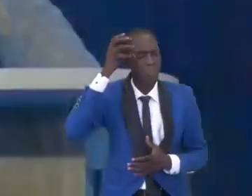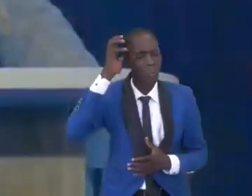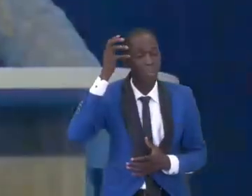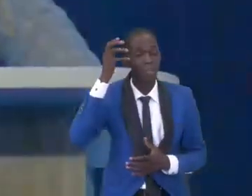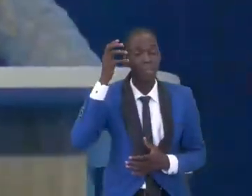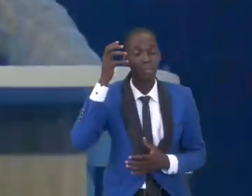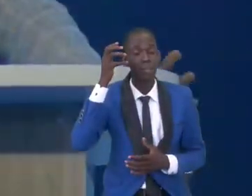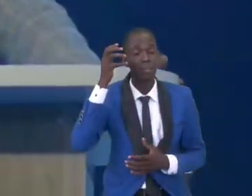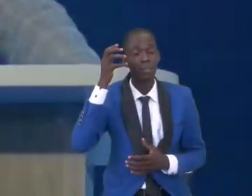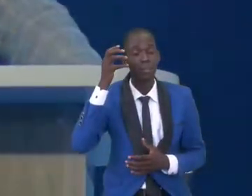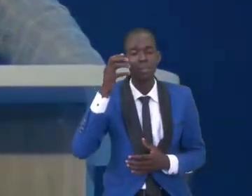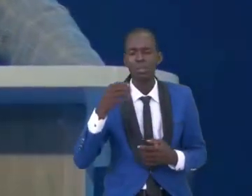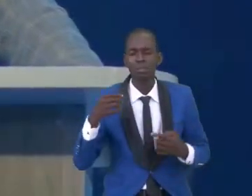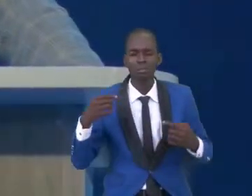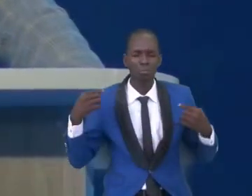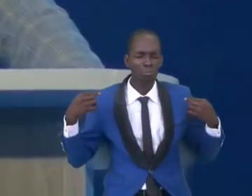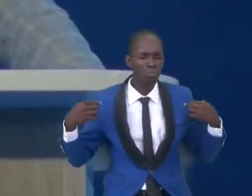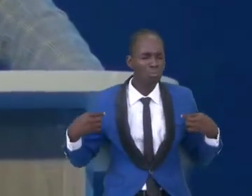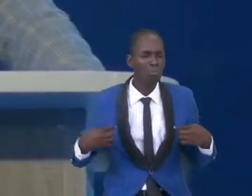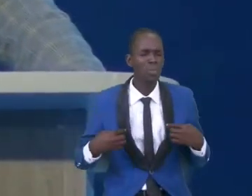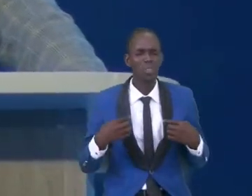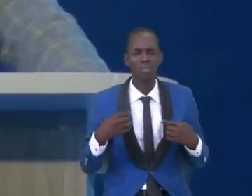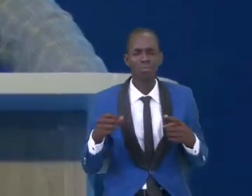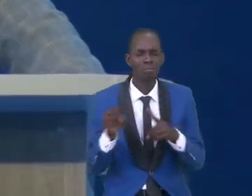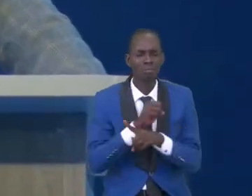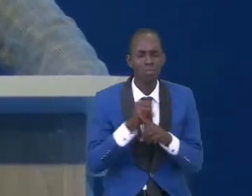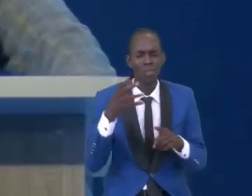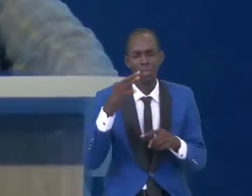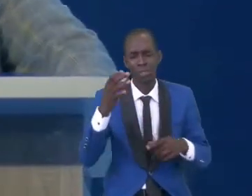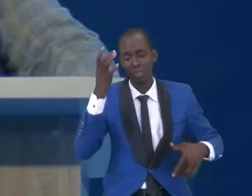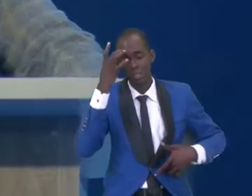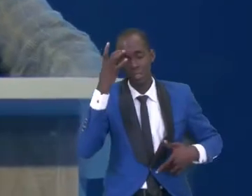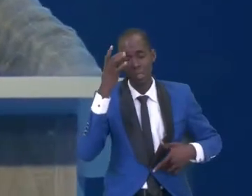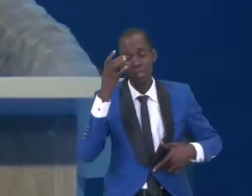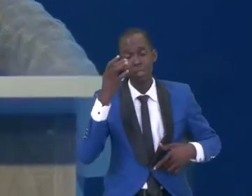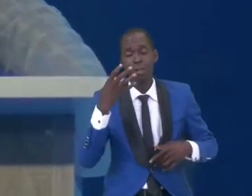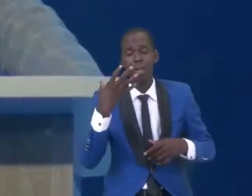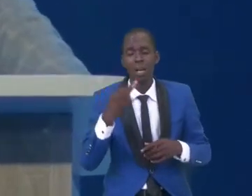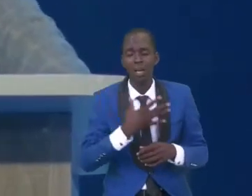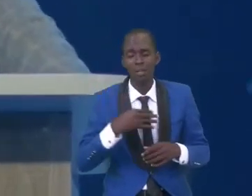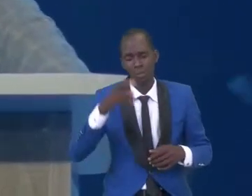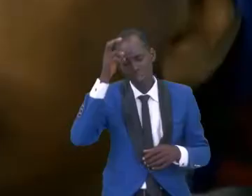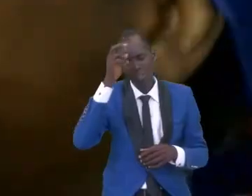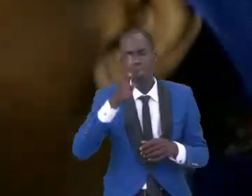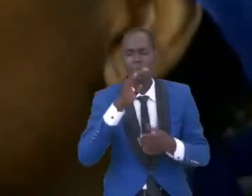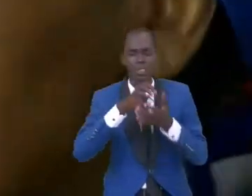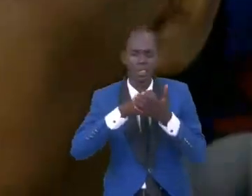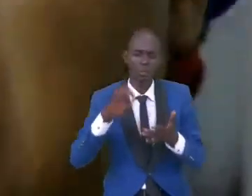madness, affliction of Satan be removed in Jesus' name.